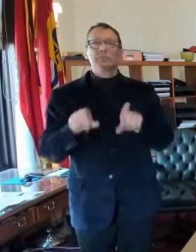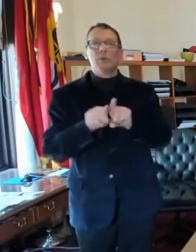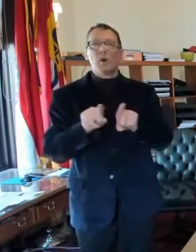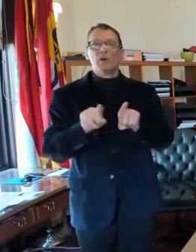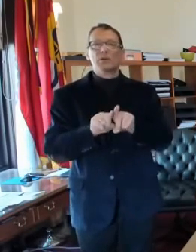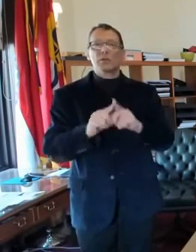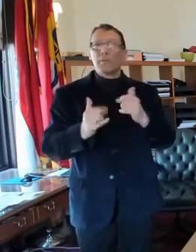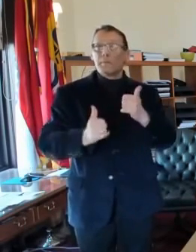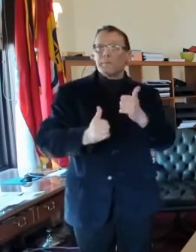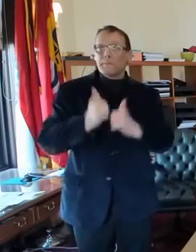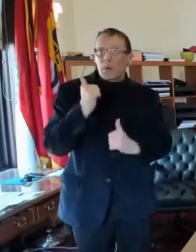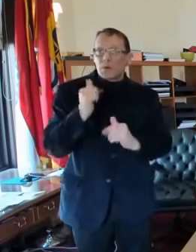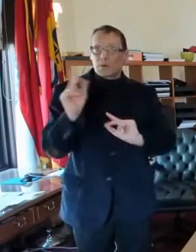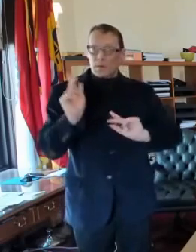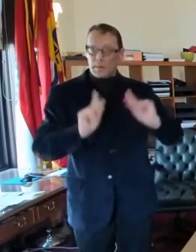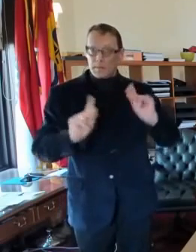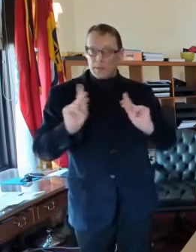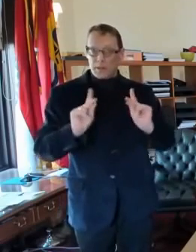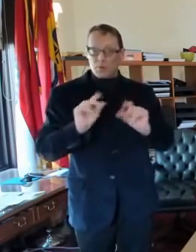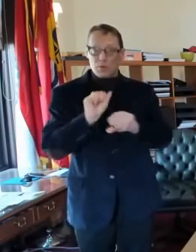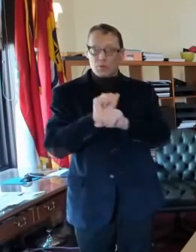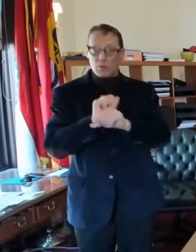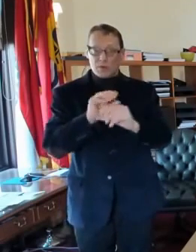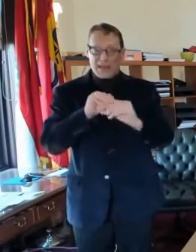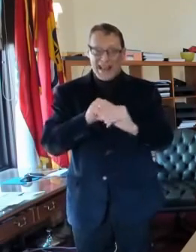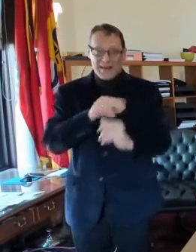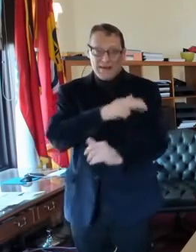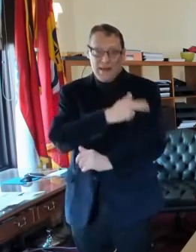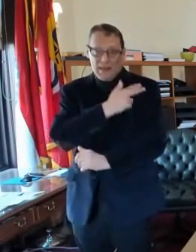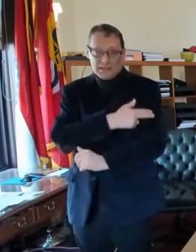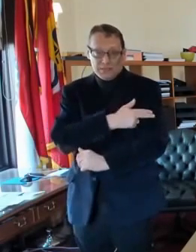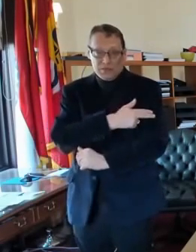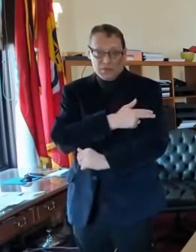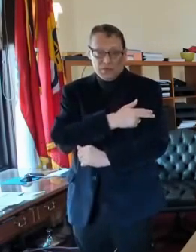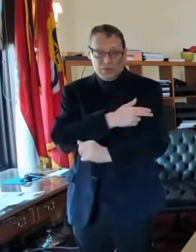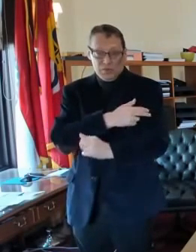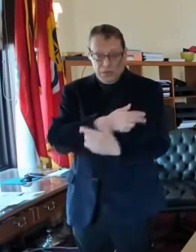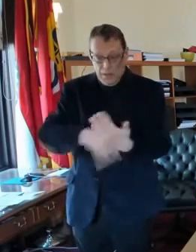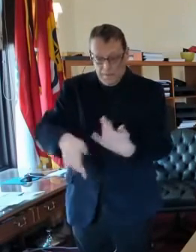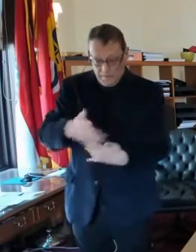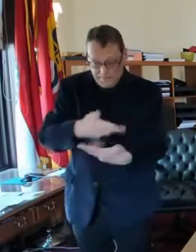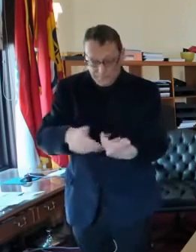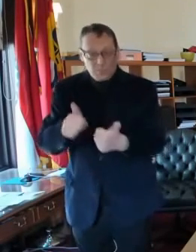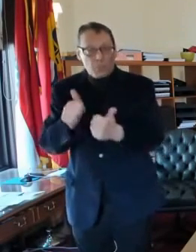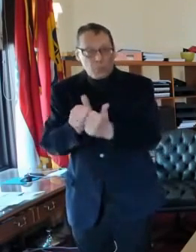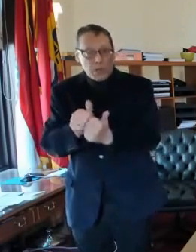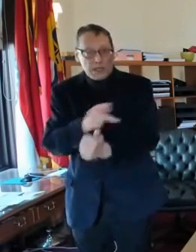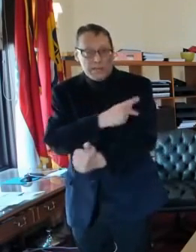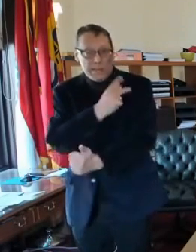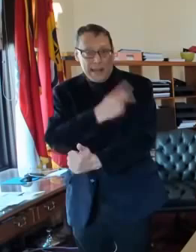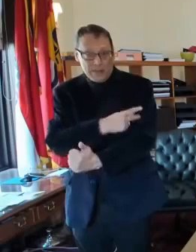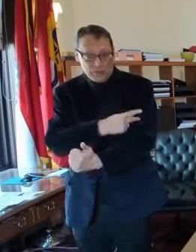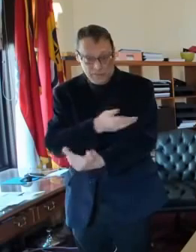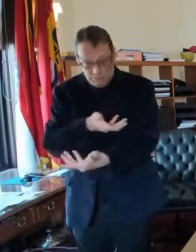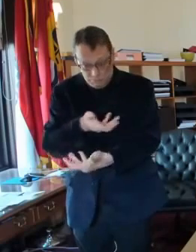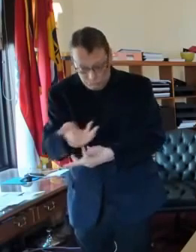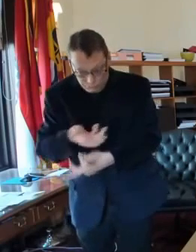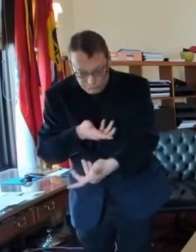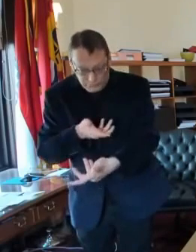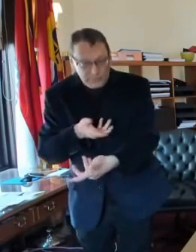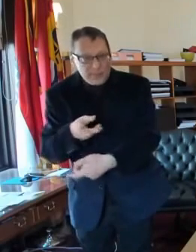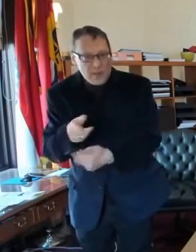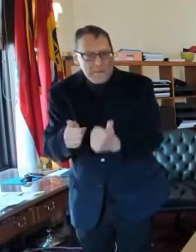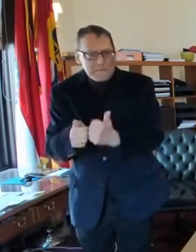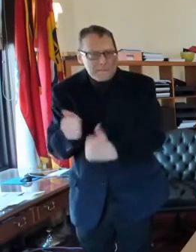people, most of the people who work in our hospitals that are patient-facing, inpatient-facing jobs, most of those folks